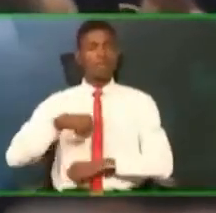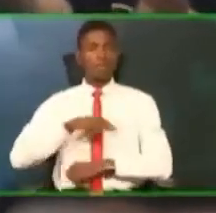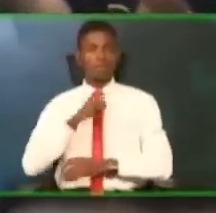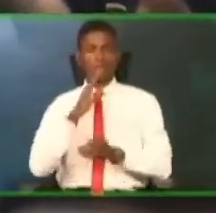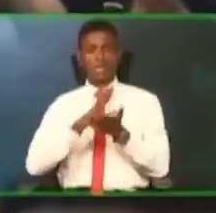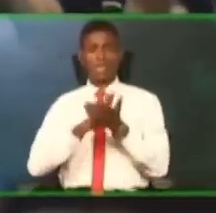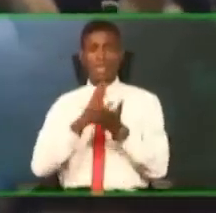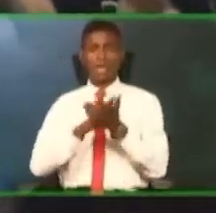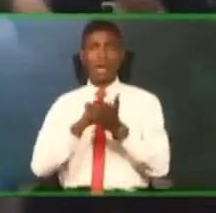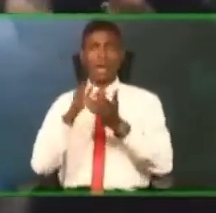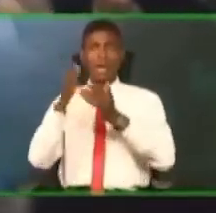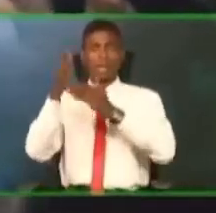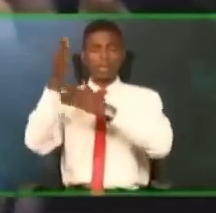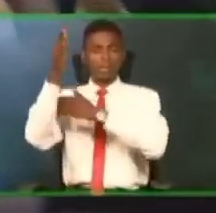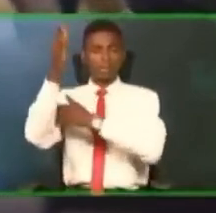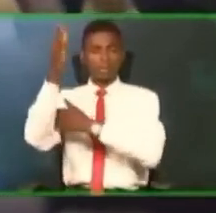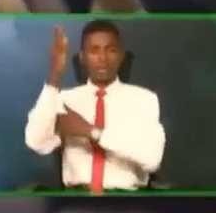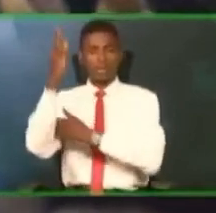Praise